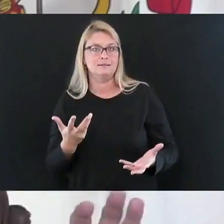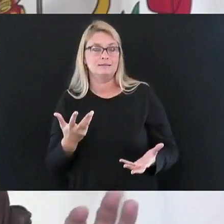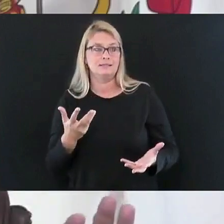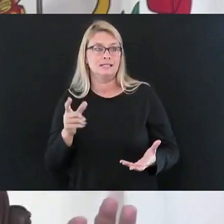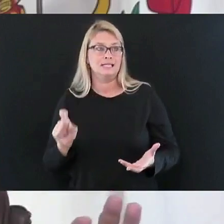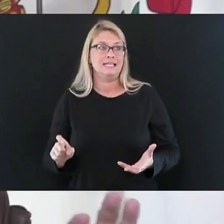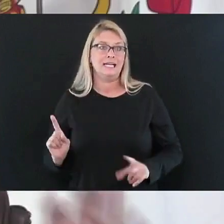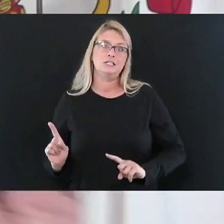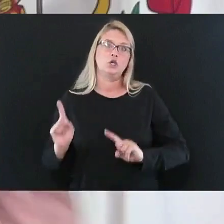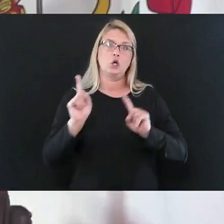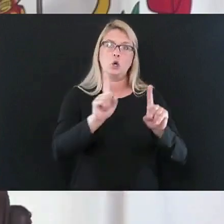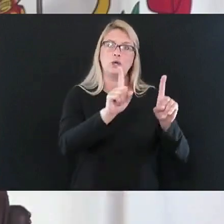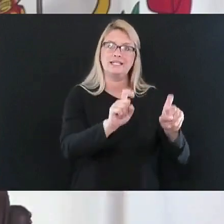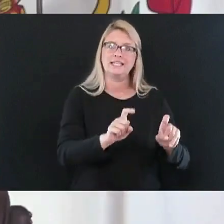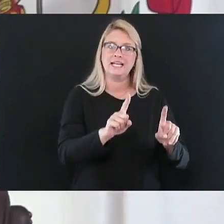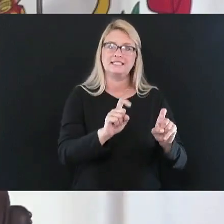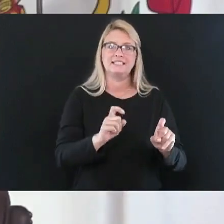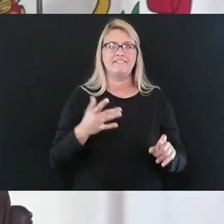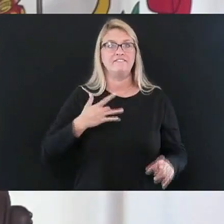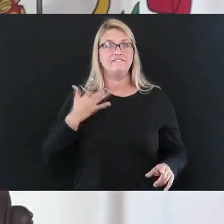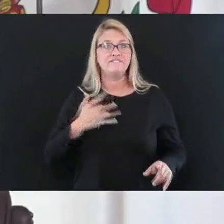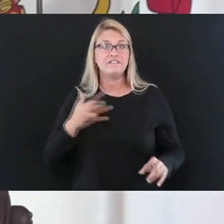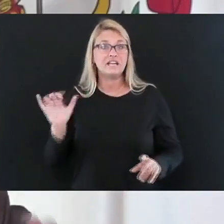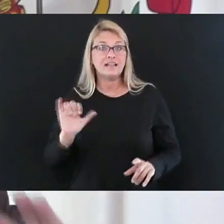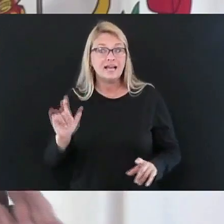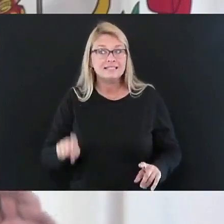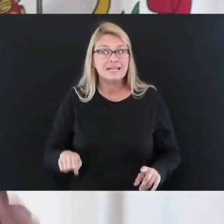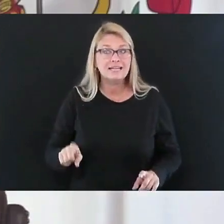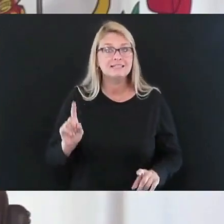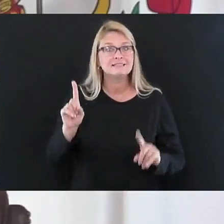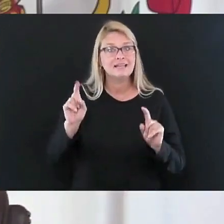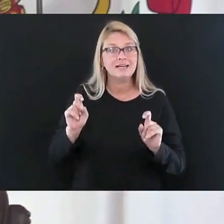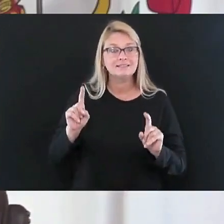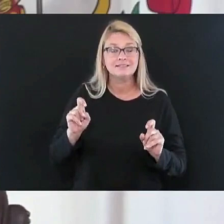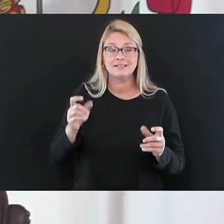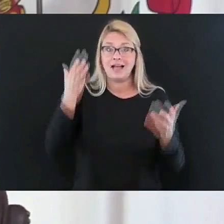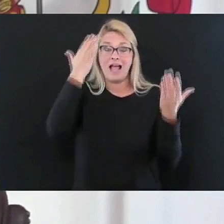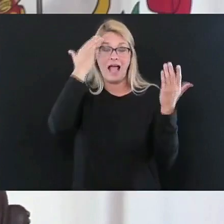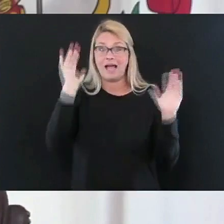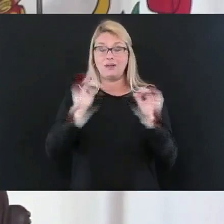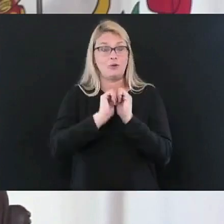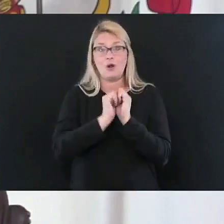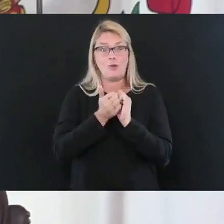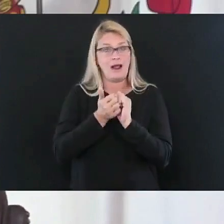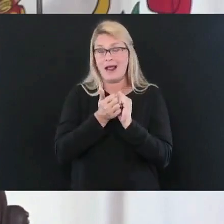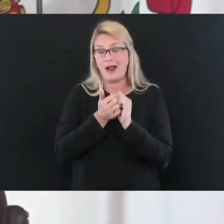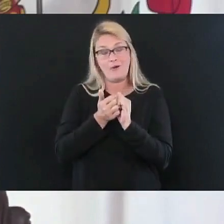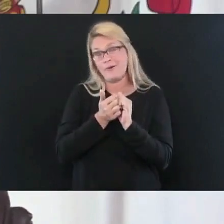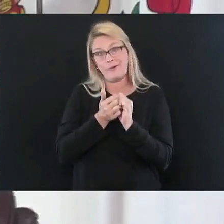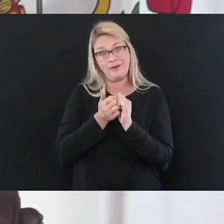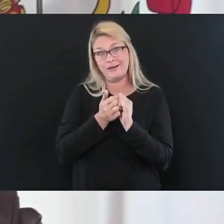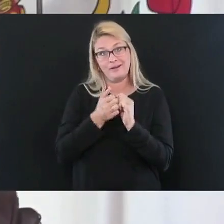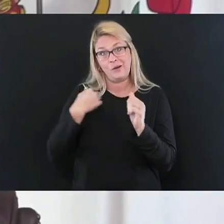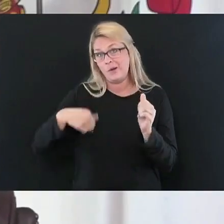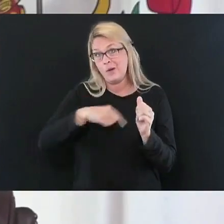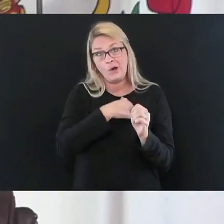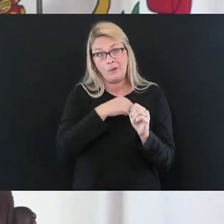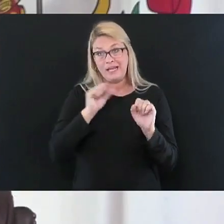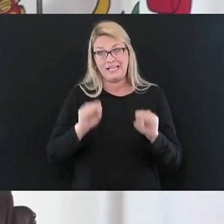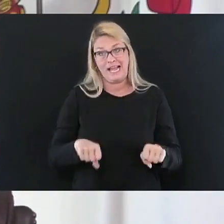to go get tested, you feel like you need to go get tested, I don't know how that we can